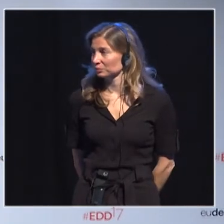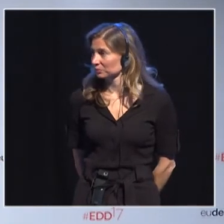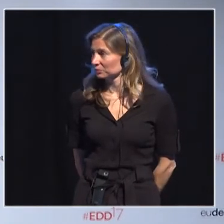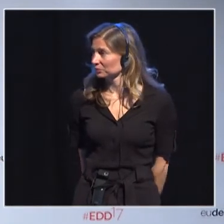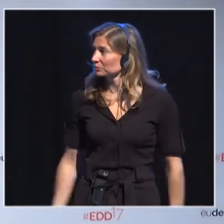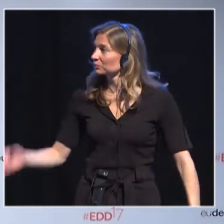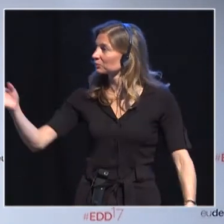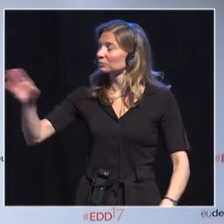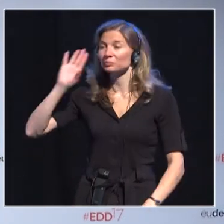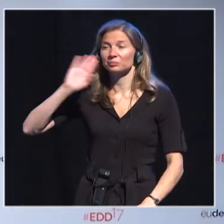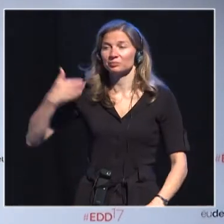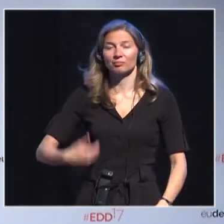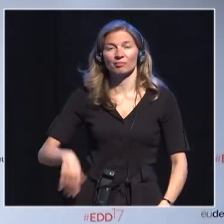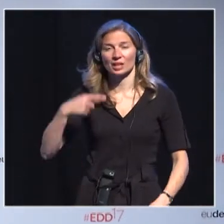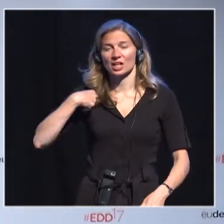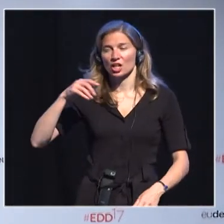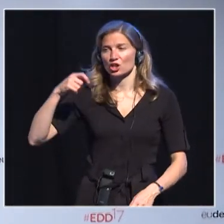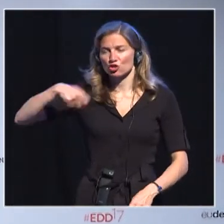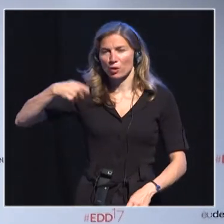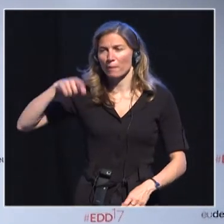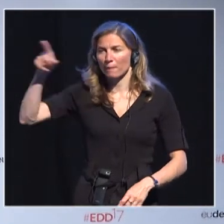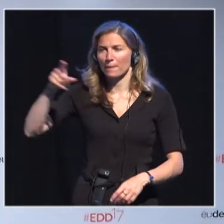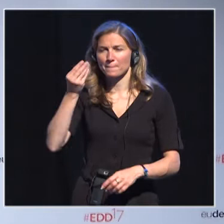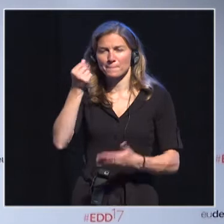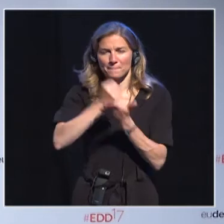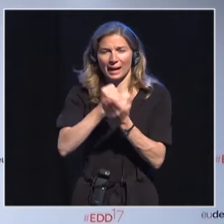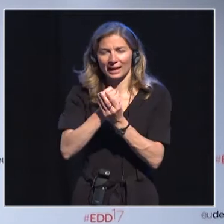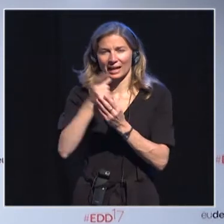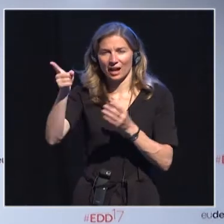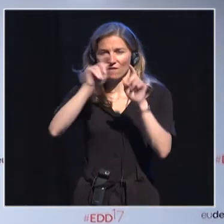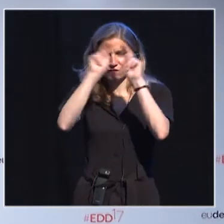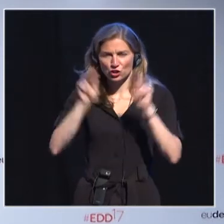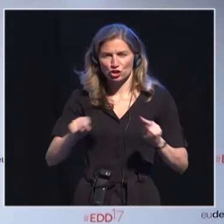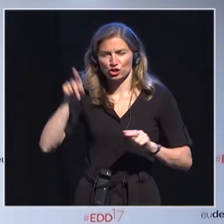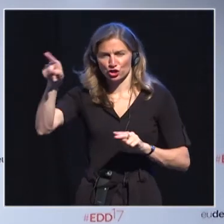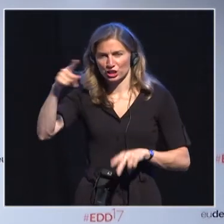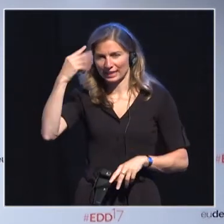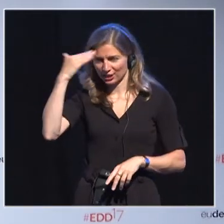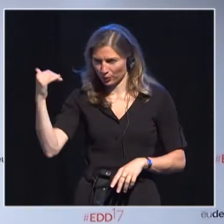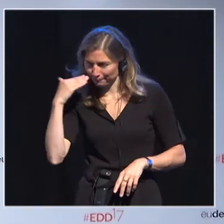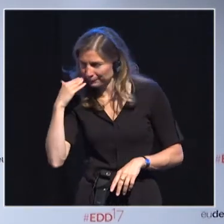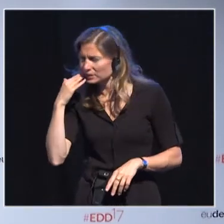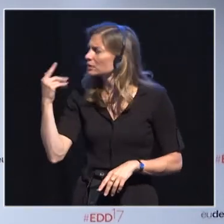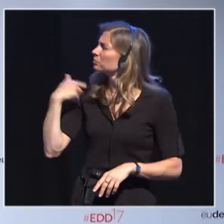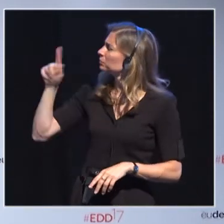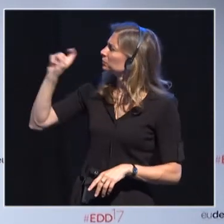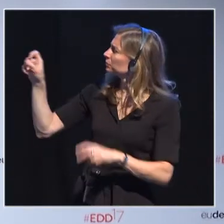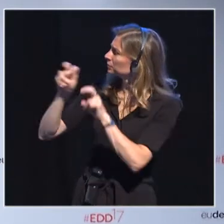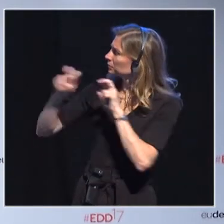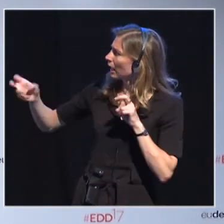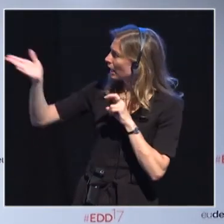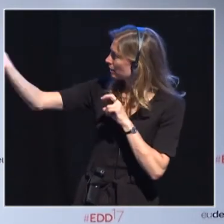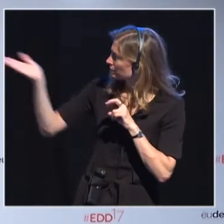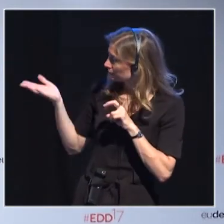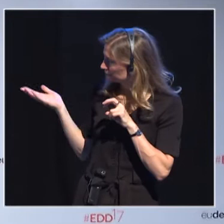Hi, my name is Hisham. I'm the chairman of the Banking Federation in Egypt. My question is to the panel. How can you encourage